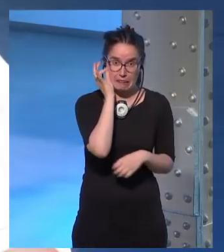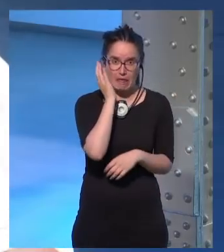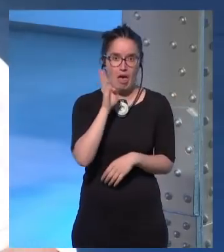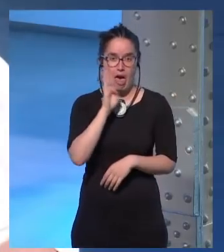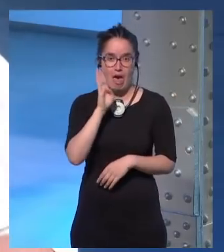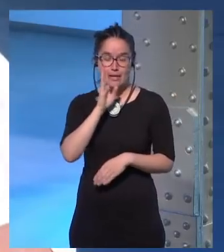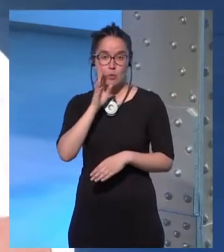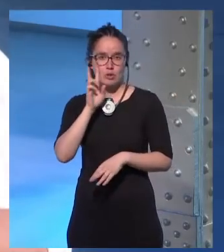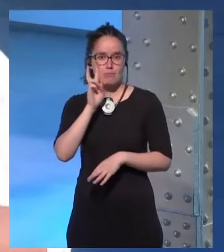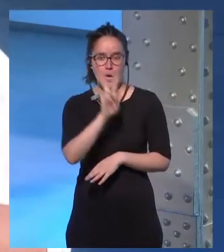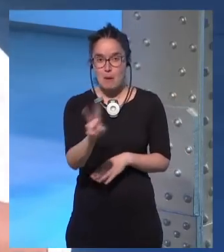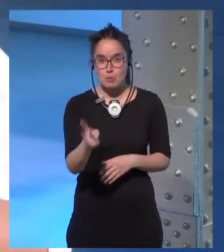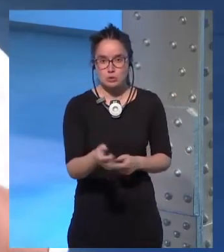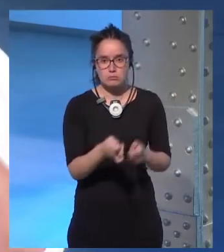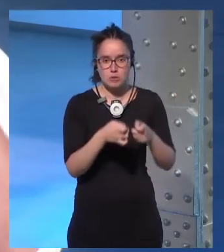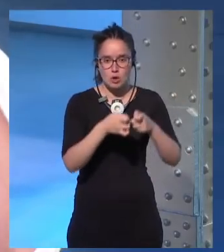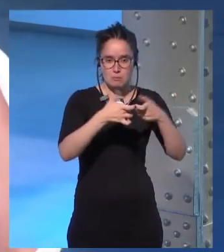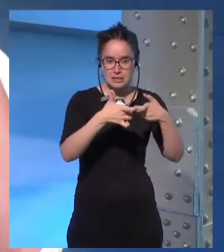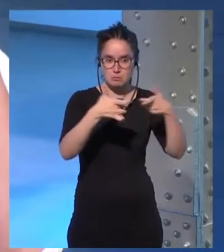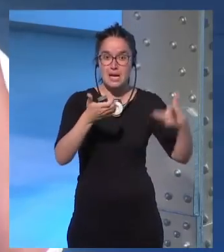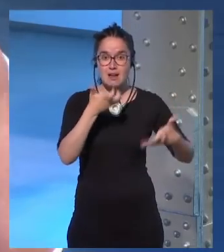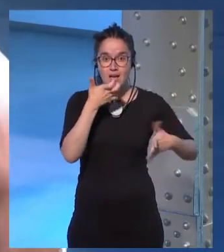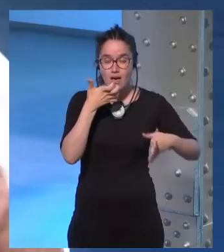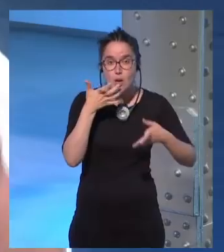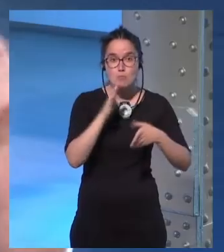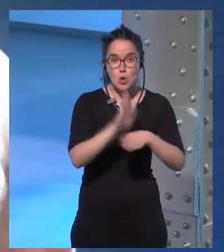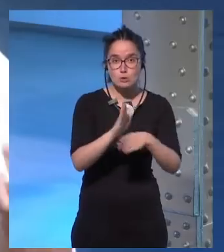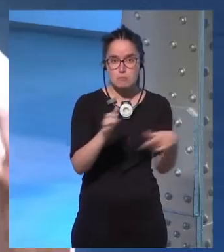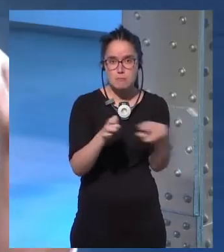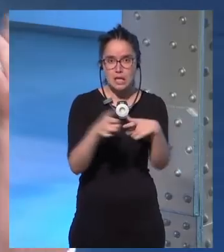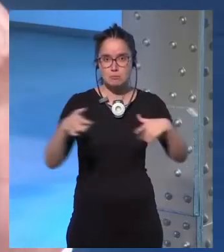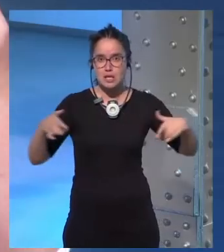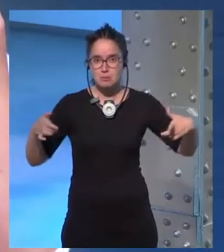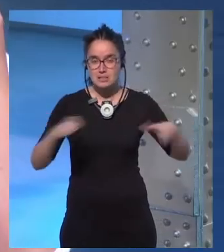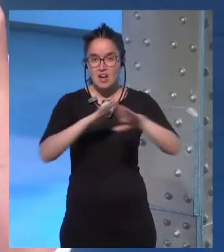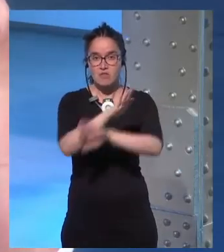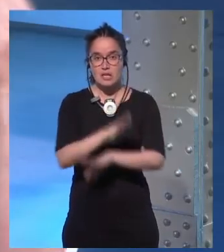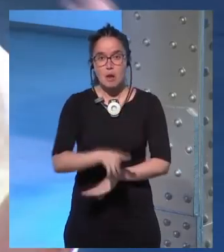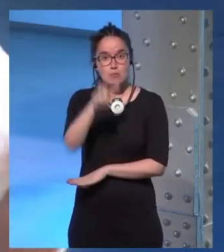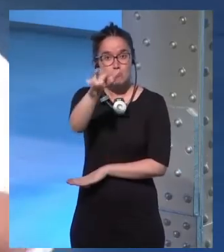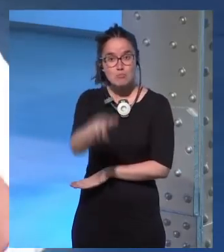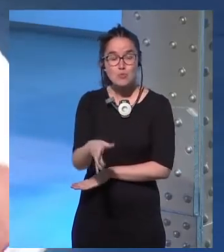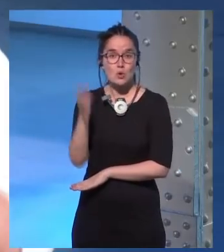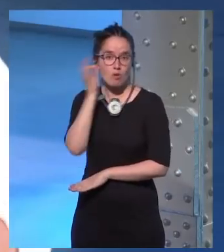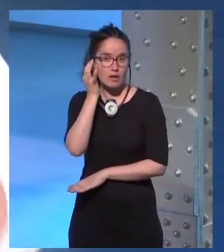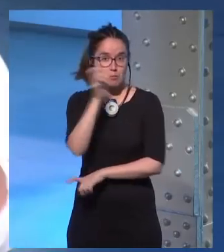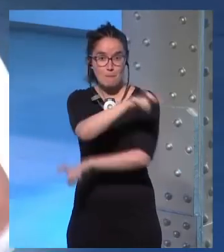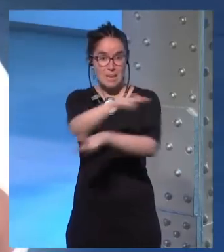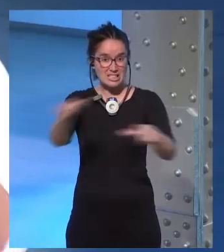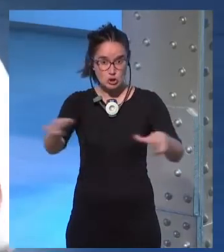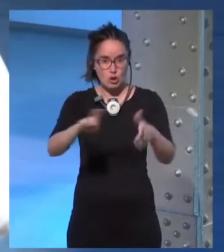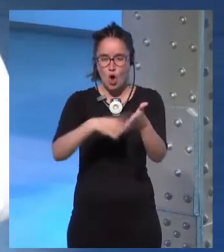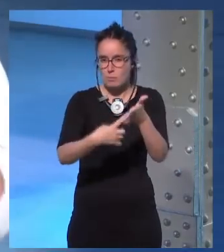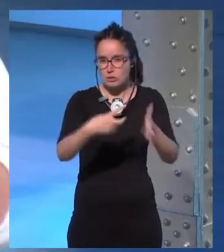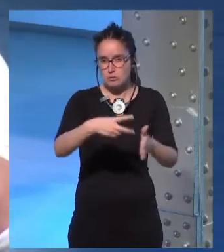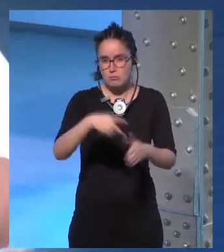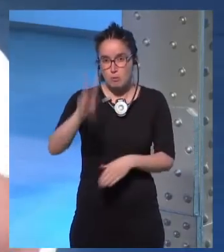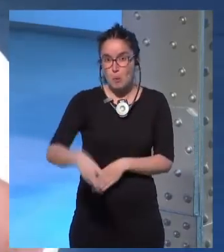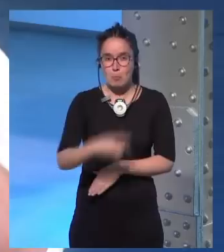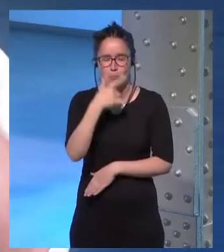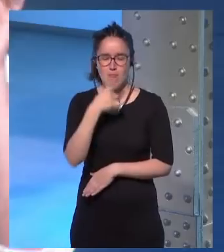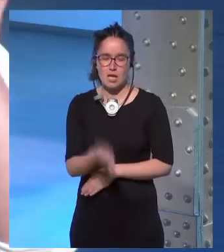as fully human. And if we are not given all of the examples, then the only women we're going to